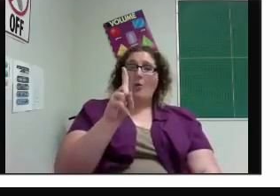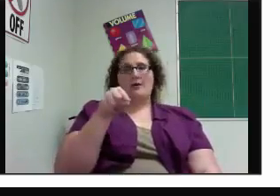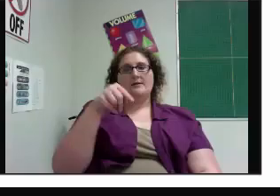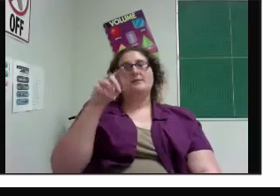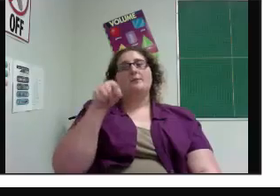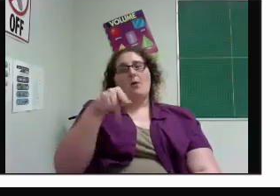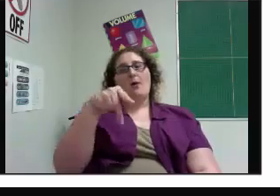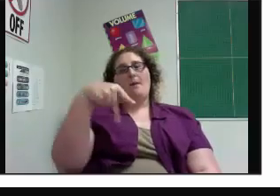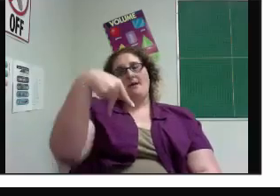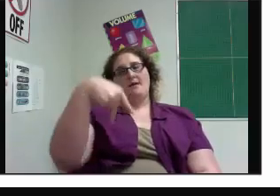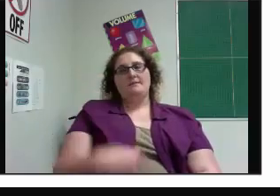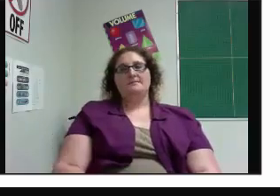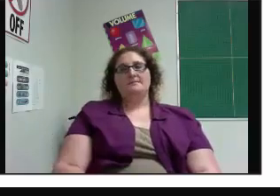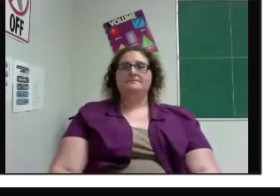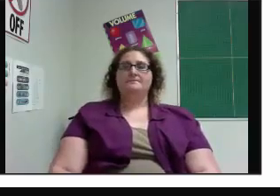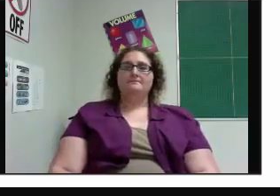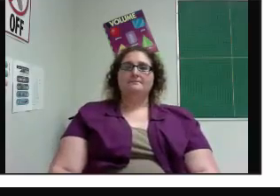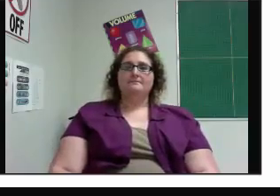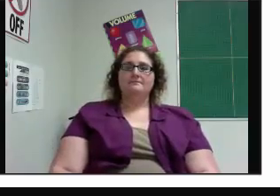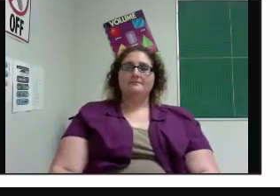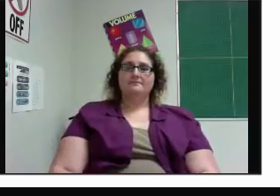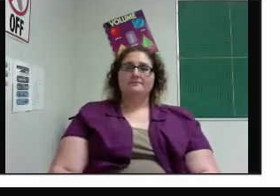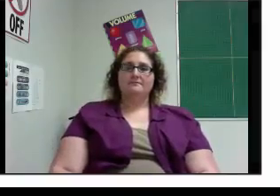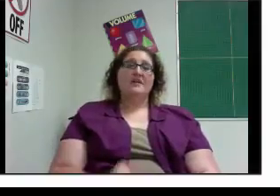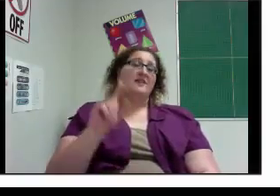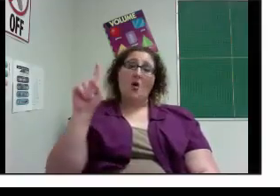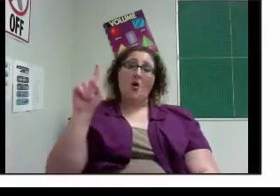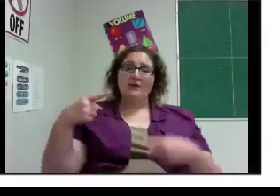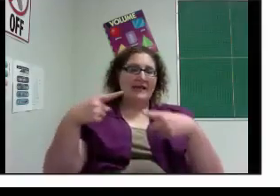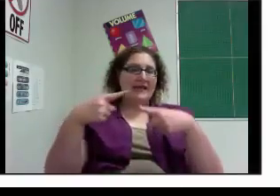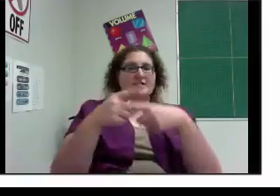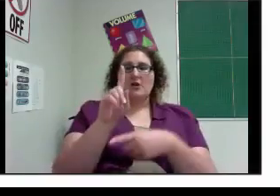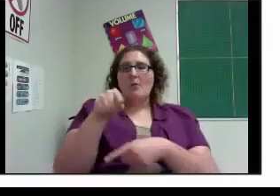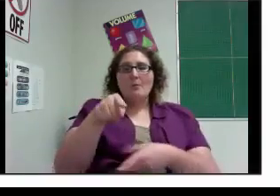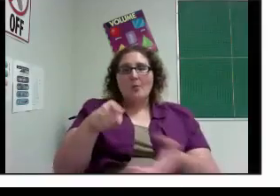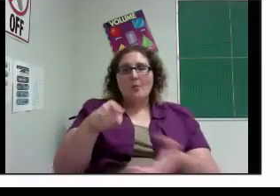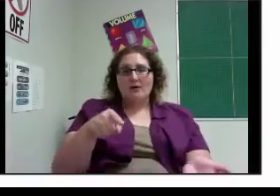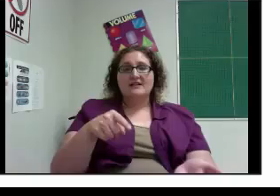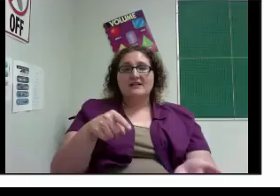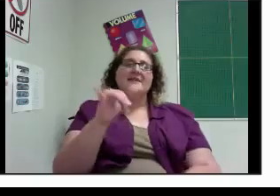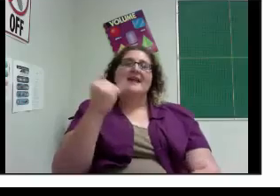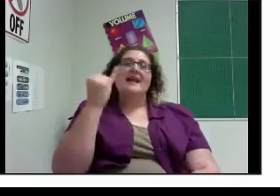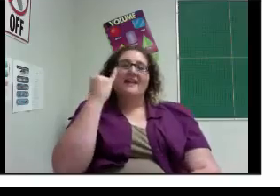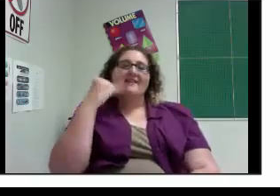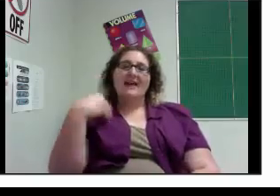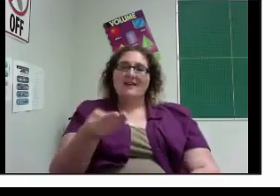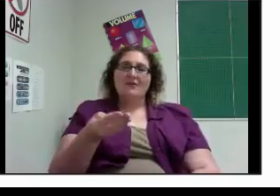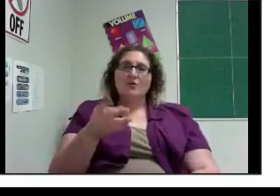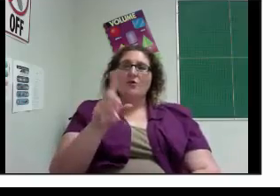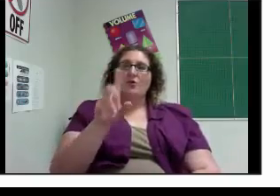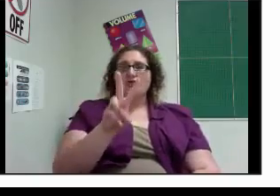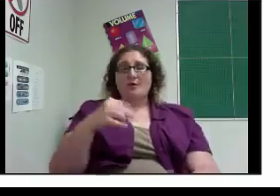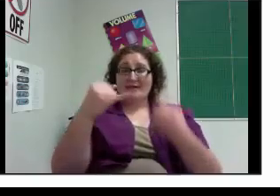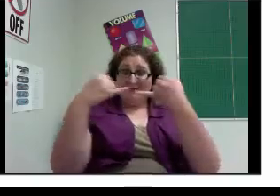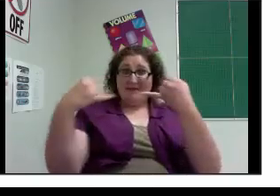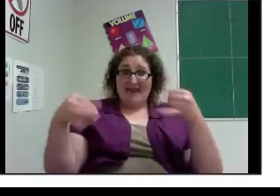at if you cause the spaghetti noodles to intersect? Well, there's only going to be one point that it can intersect, no matter how you move the